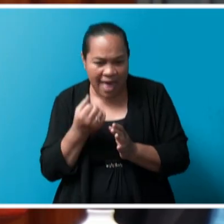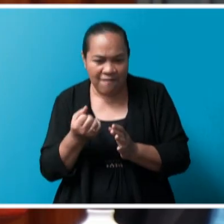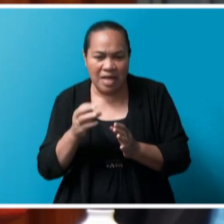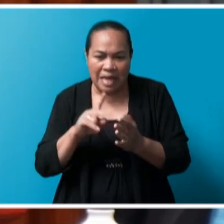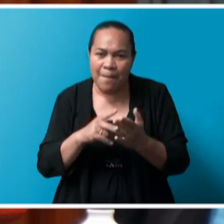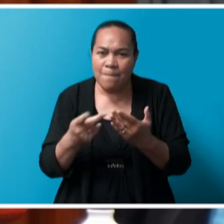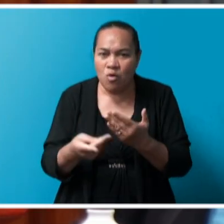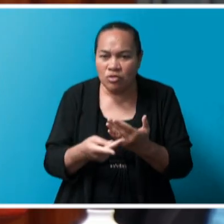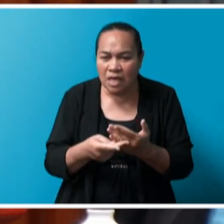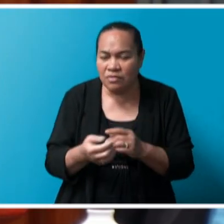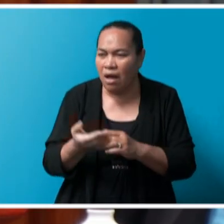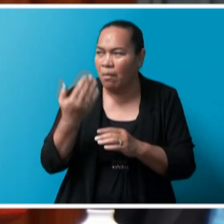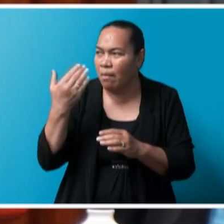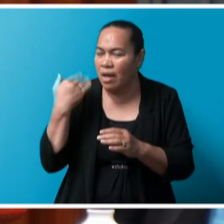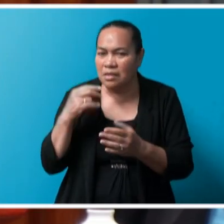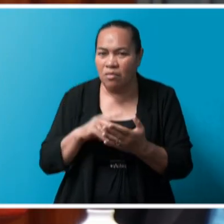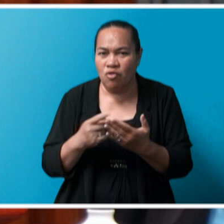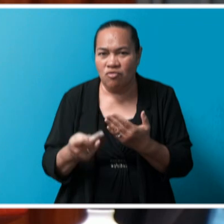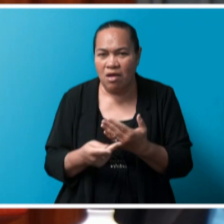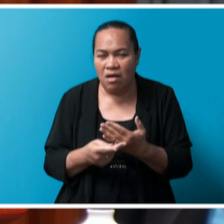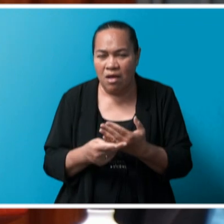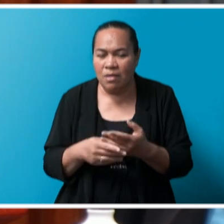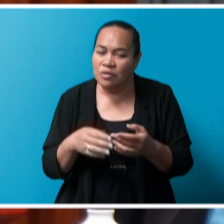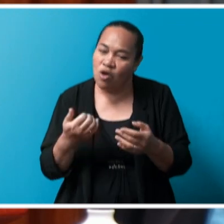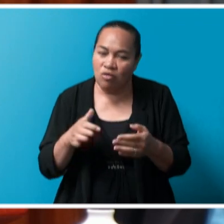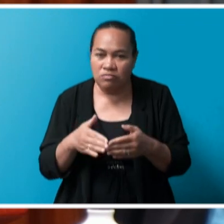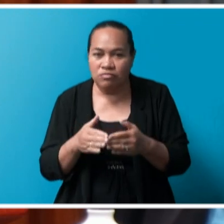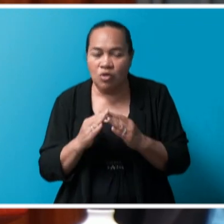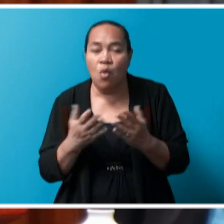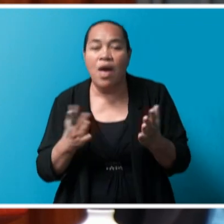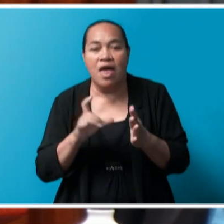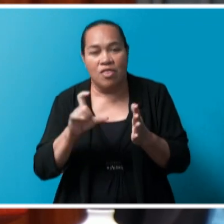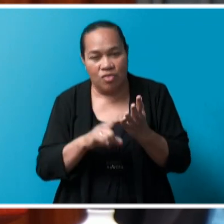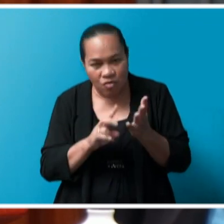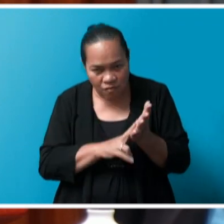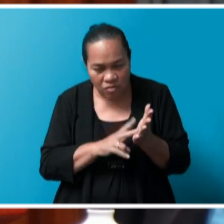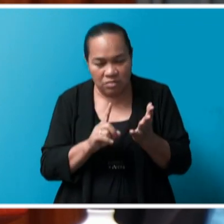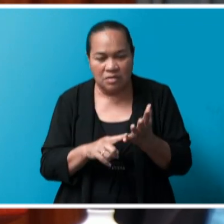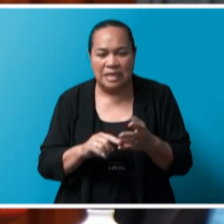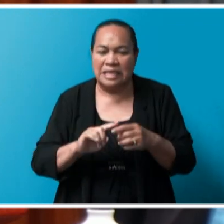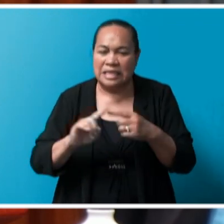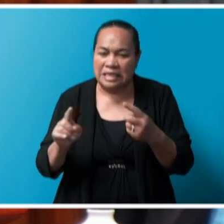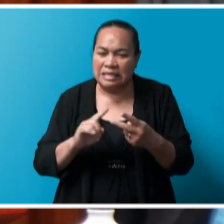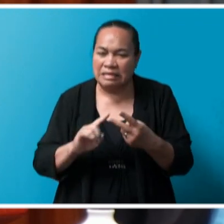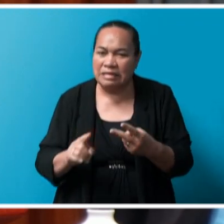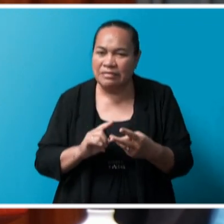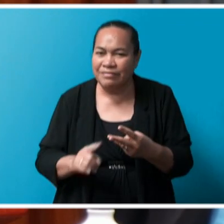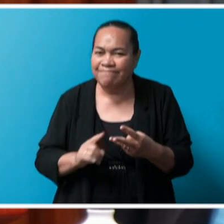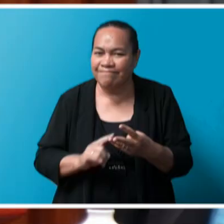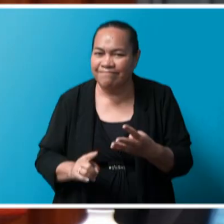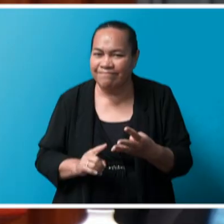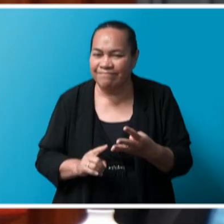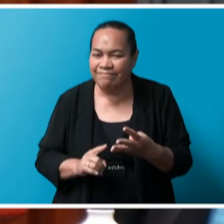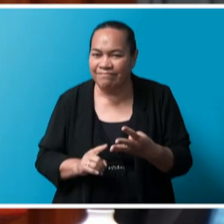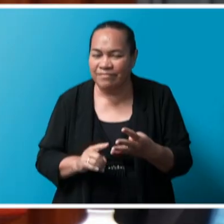over the past 3 years, 4 completed upgrading projects at Thuvu and Rusasa, Dam and Tavela have